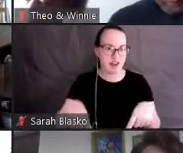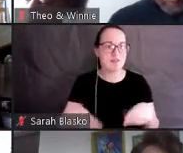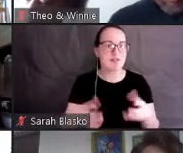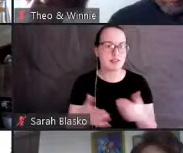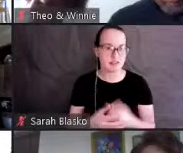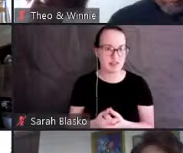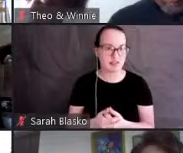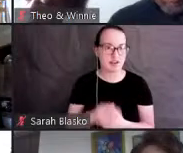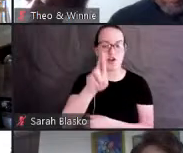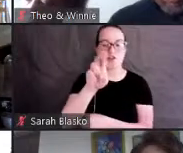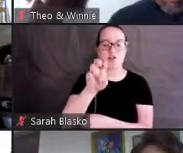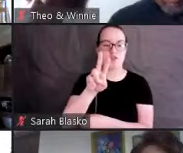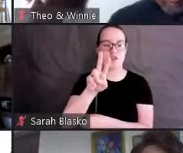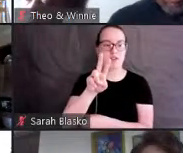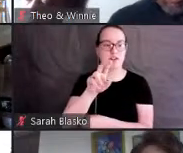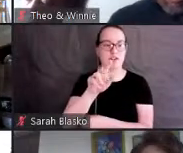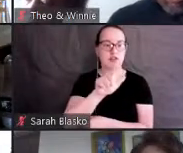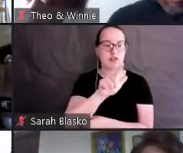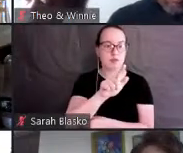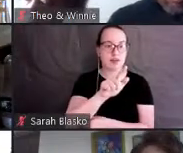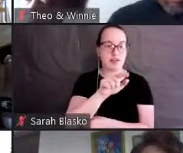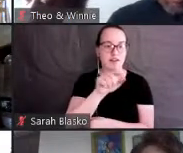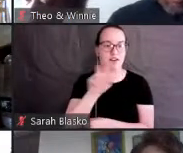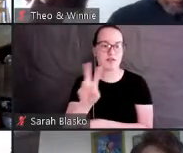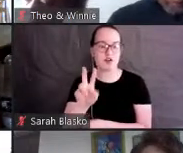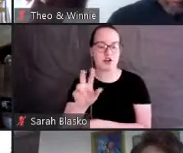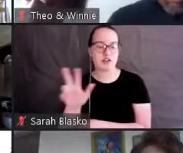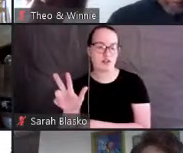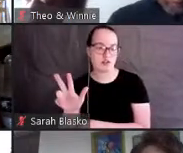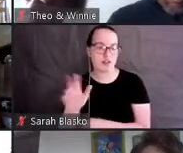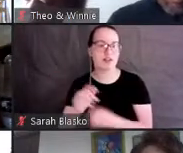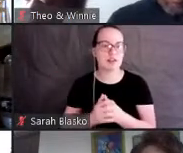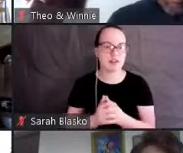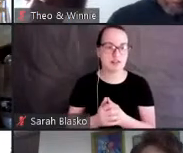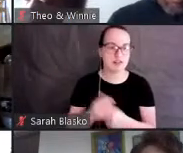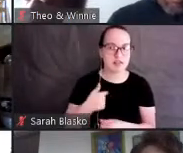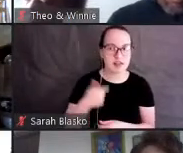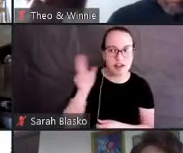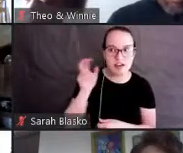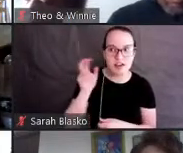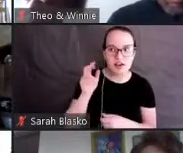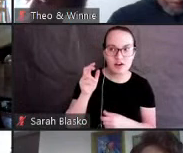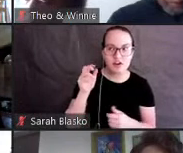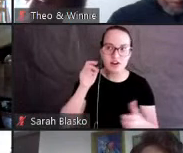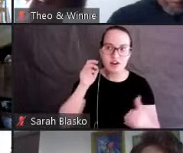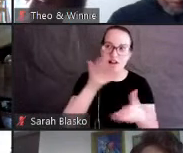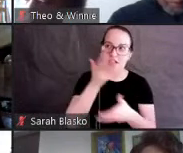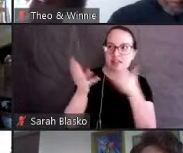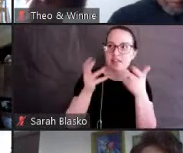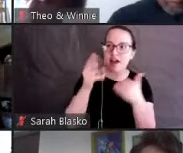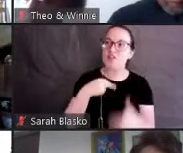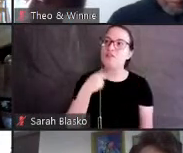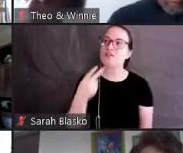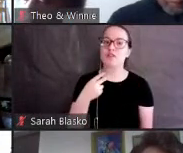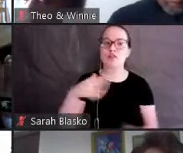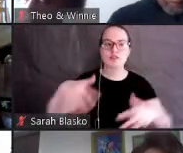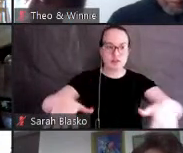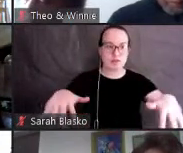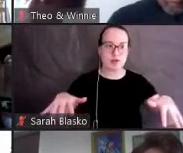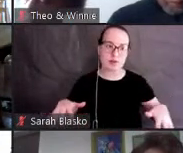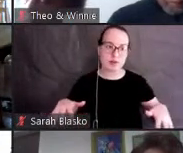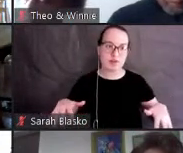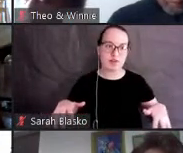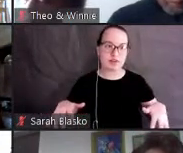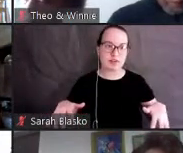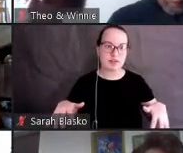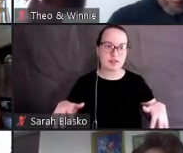Revelation 21 verse 3 says, "And I heard a loud voice from the throne saying, behold, the